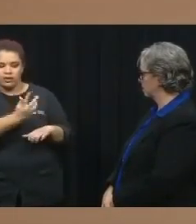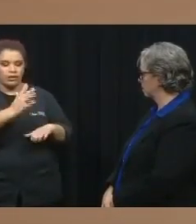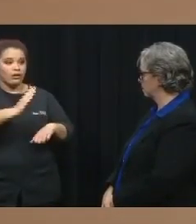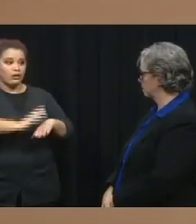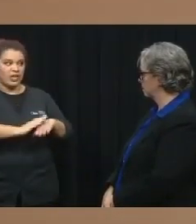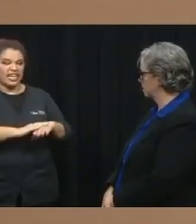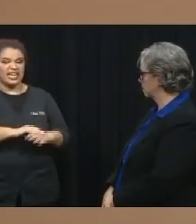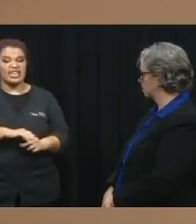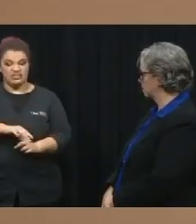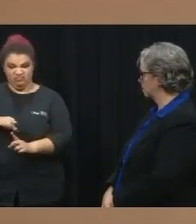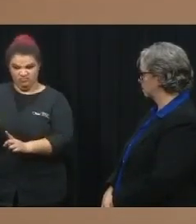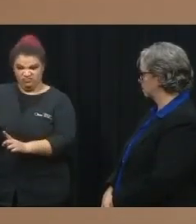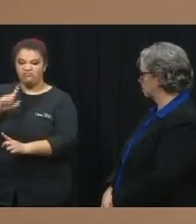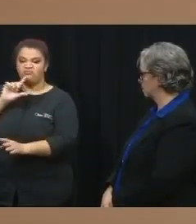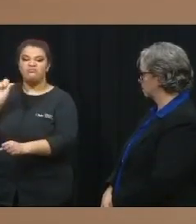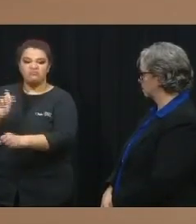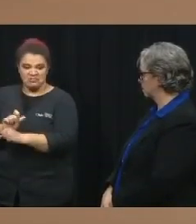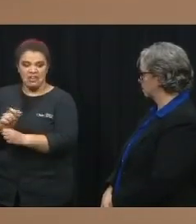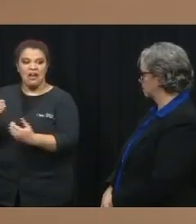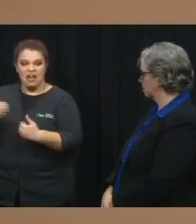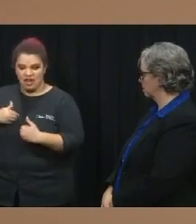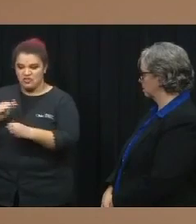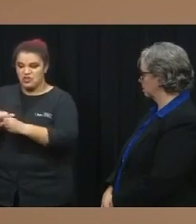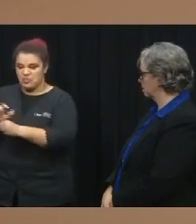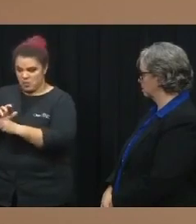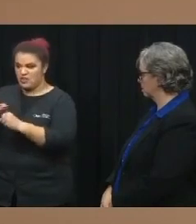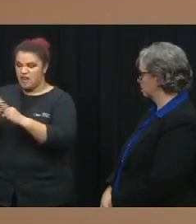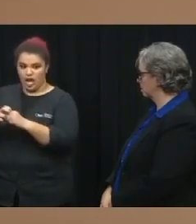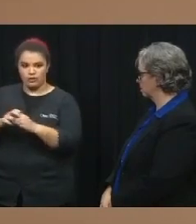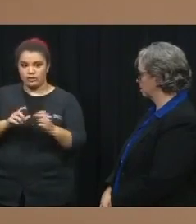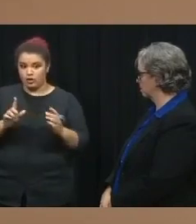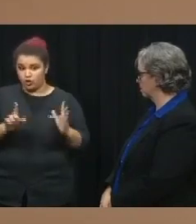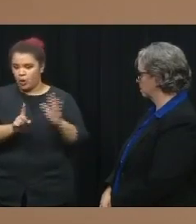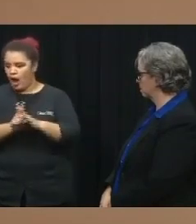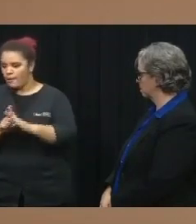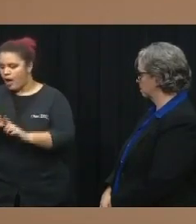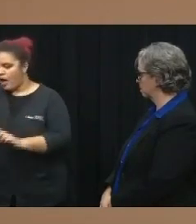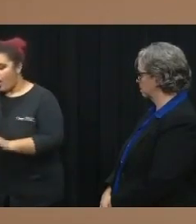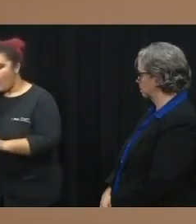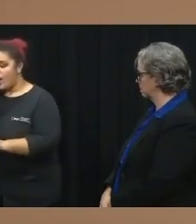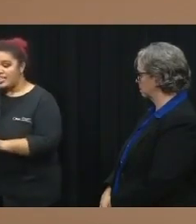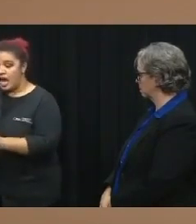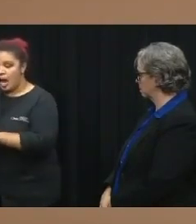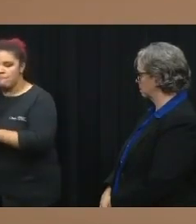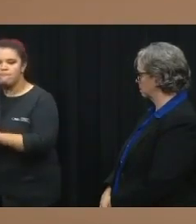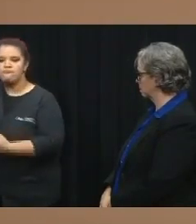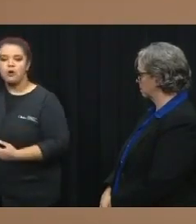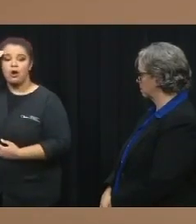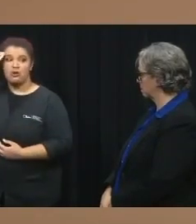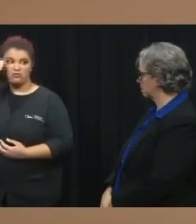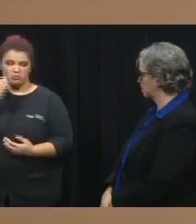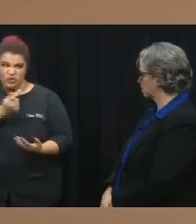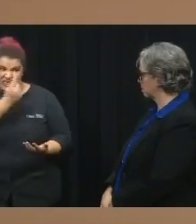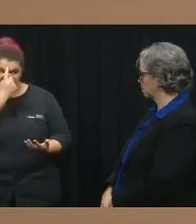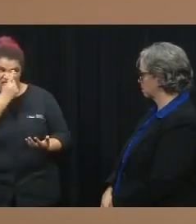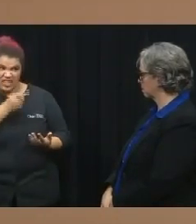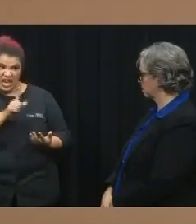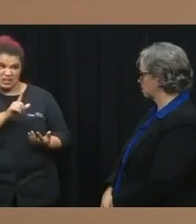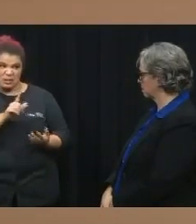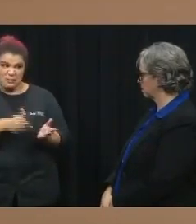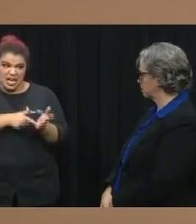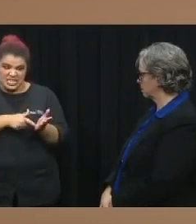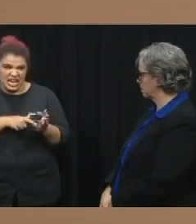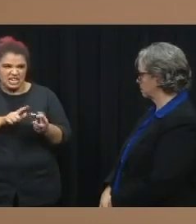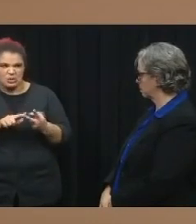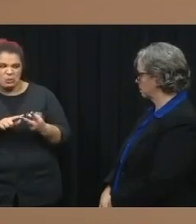What do you think of a mandate like that? And is this something we should be doing now anyhow? That is still in progress, but I do